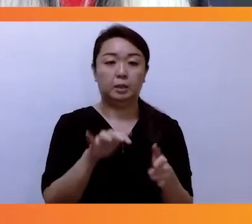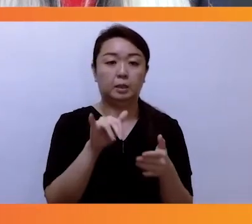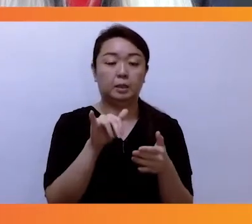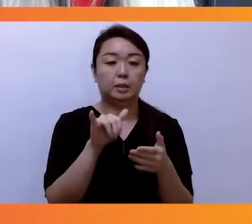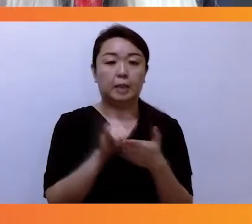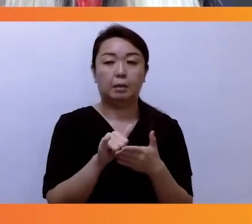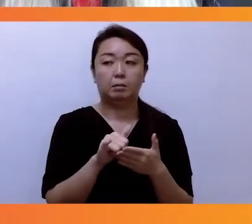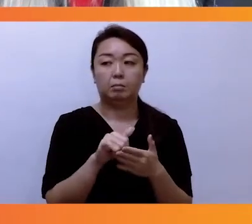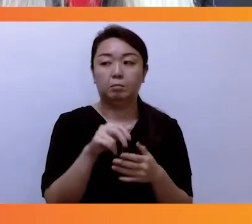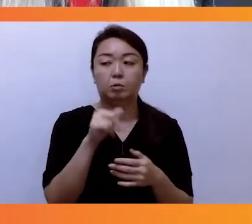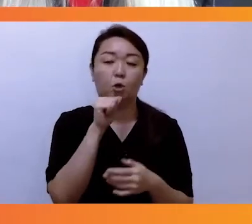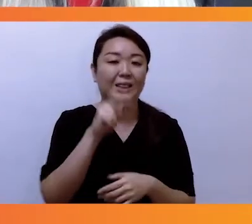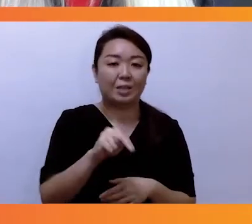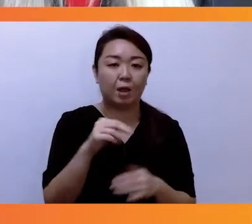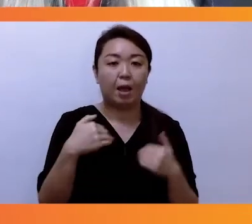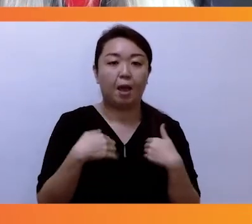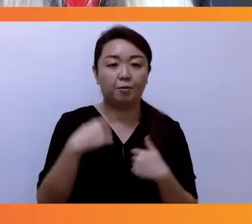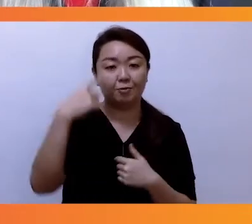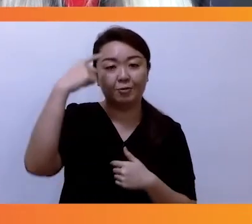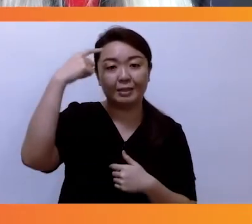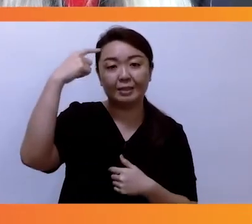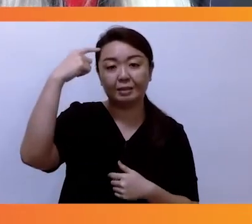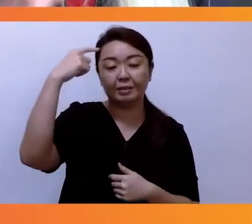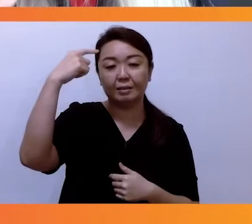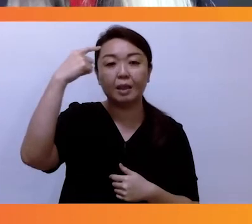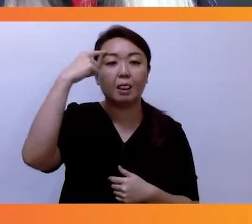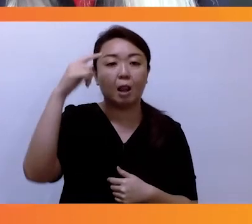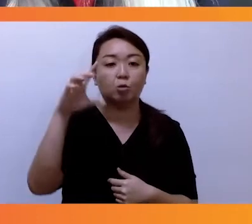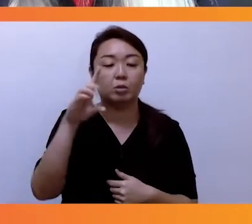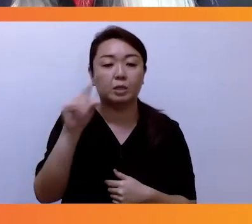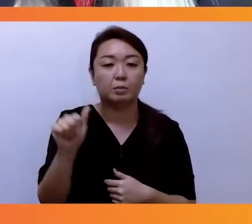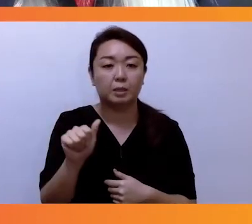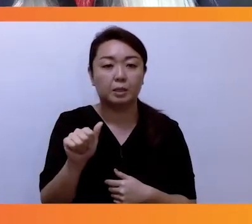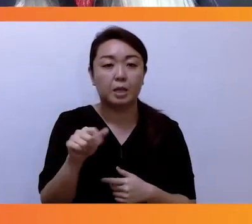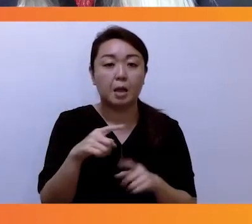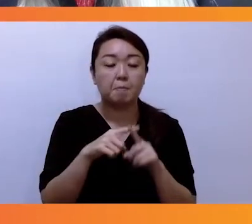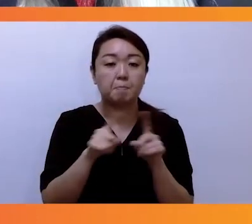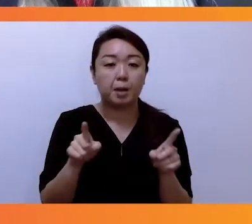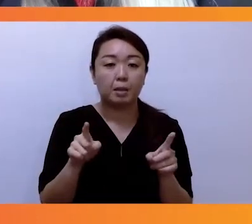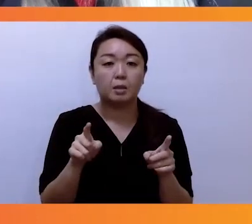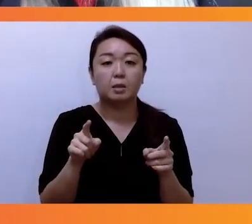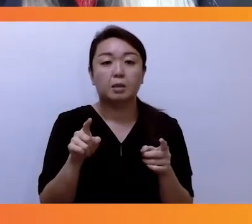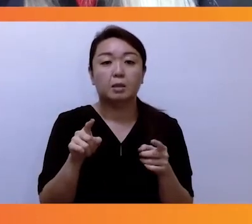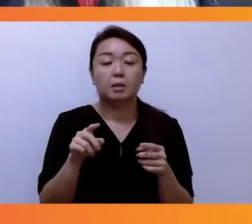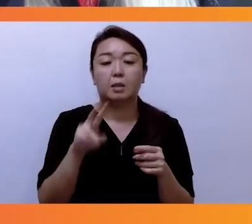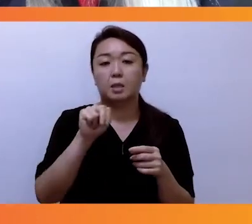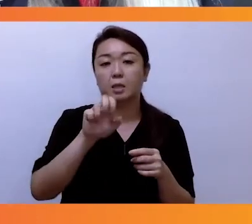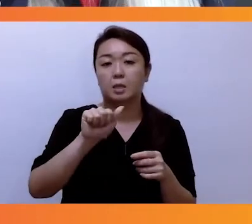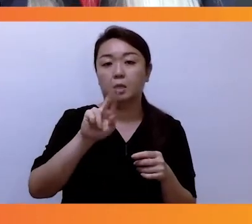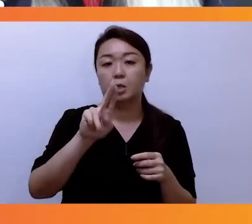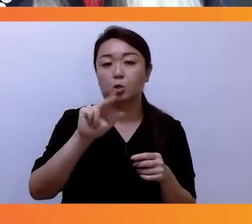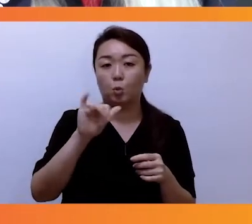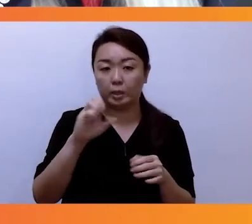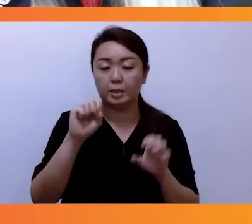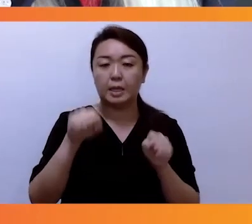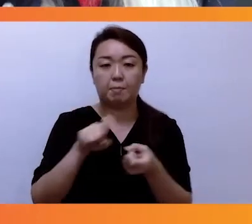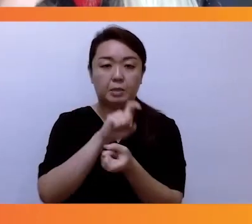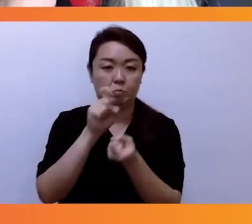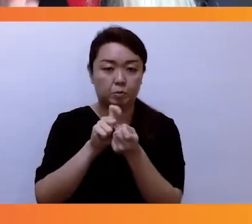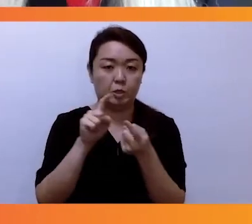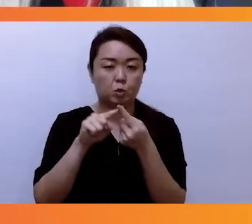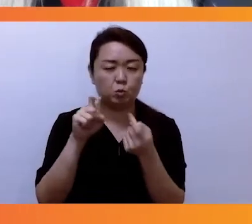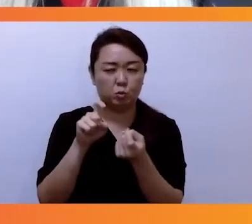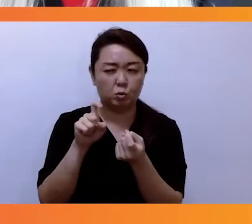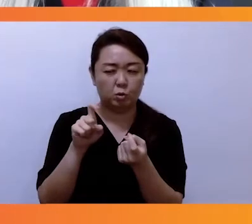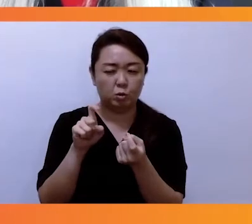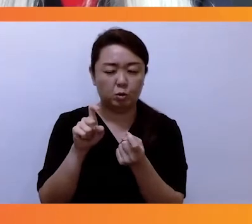person that doesn't necessarily have an intellectual disability. But the nuances of working with this group can be very